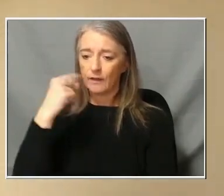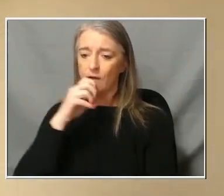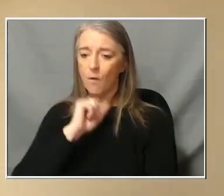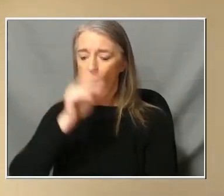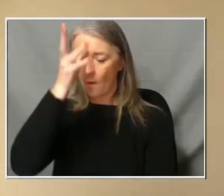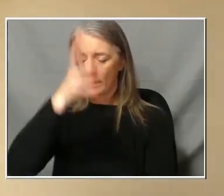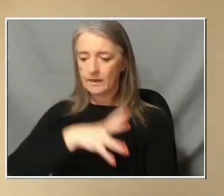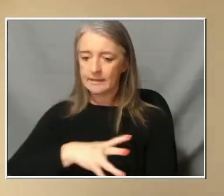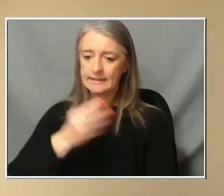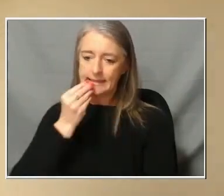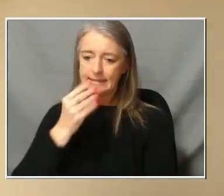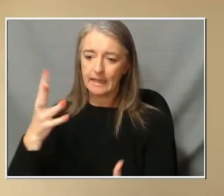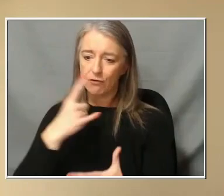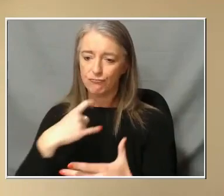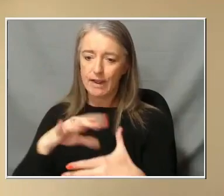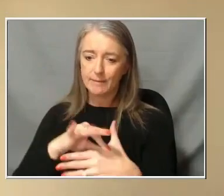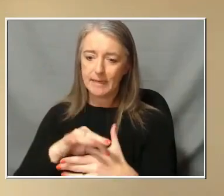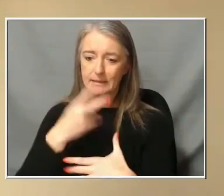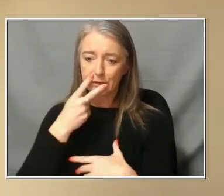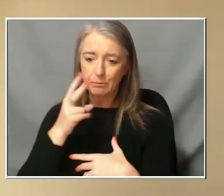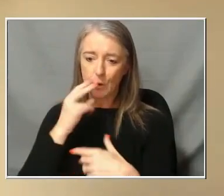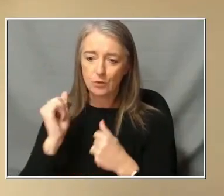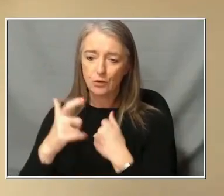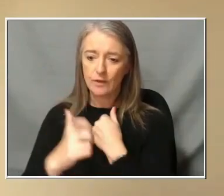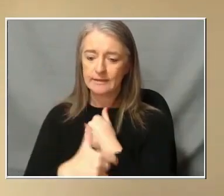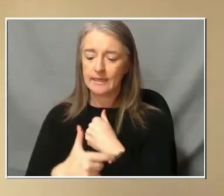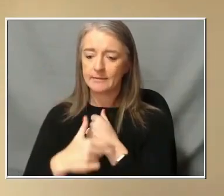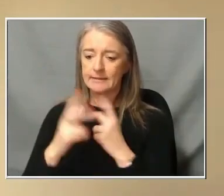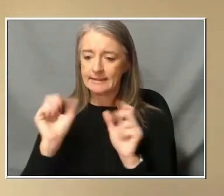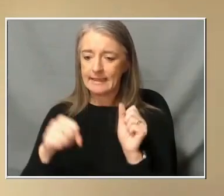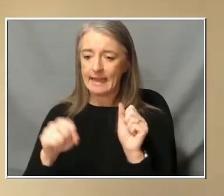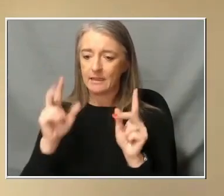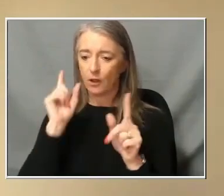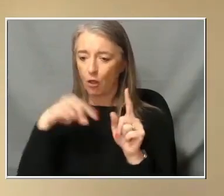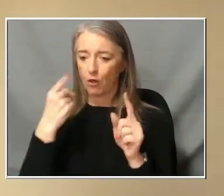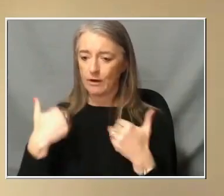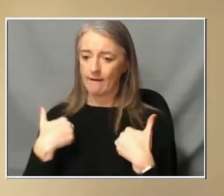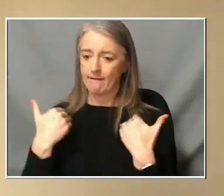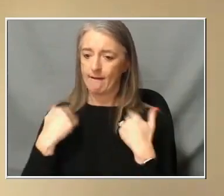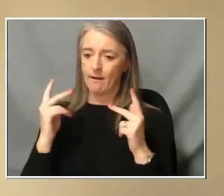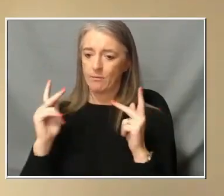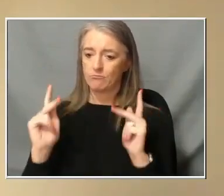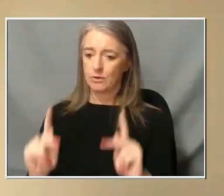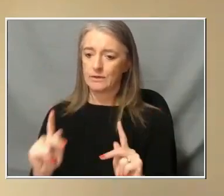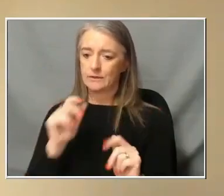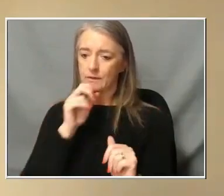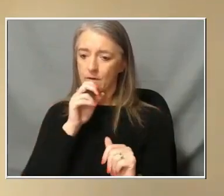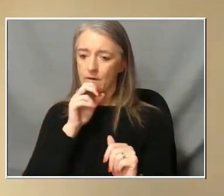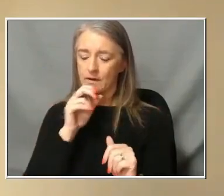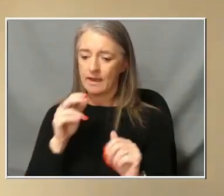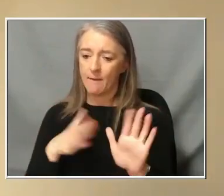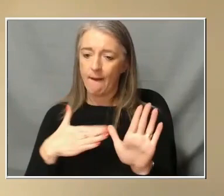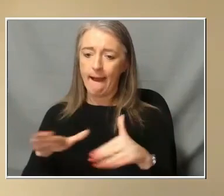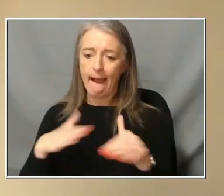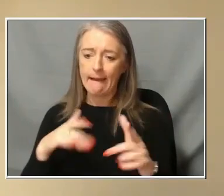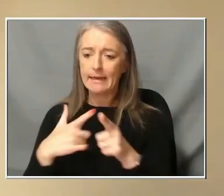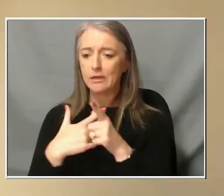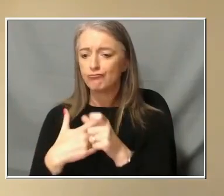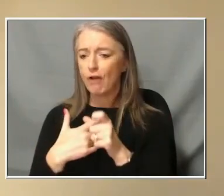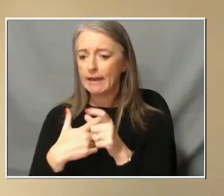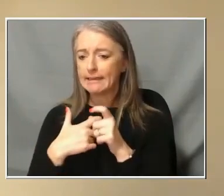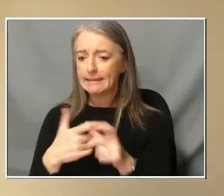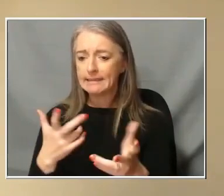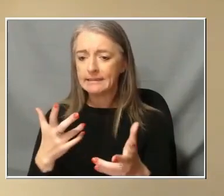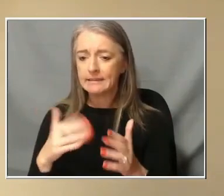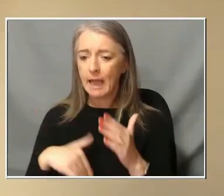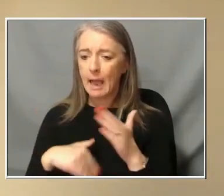a lot of red meat and smokes all the time. It can look like a young person. I was hiking and running